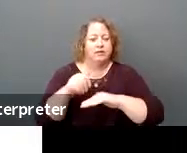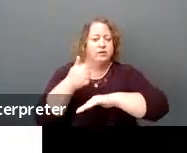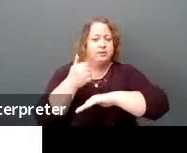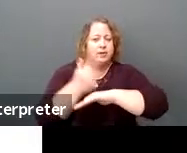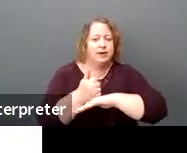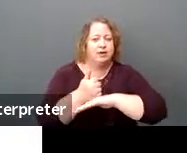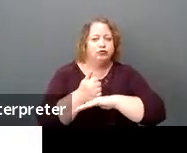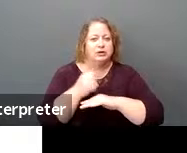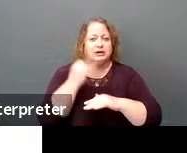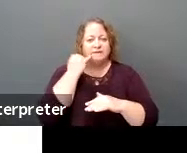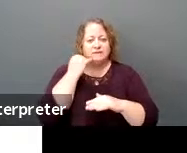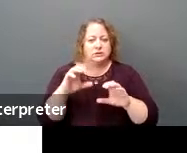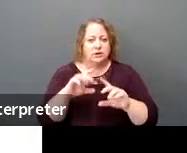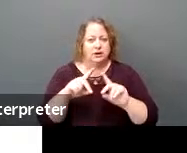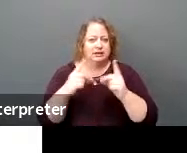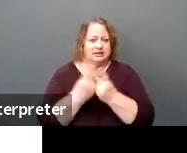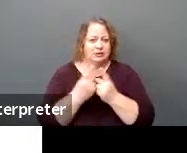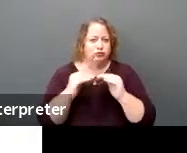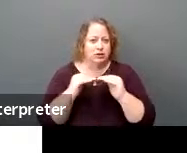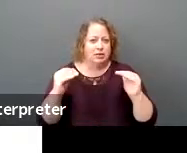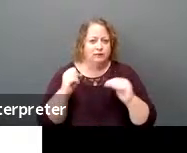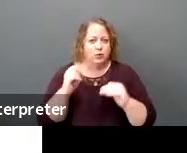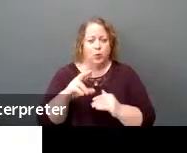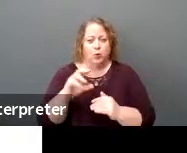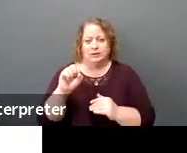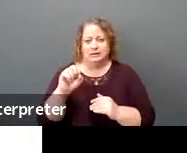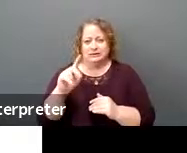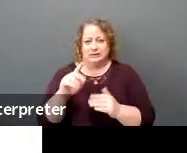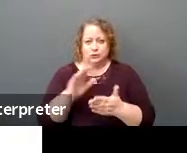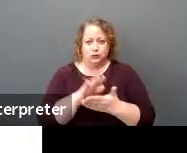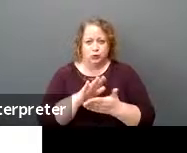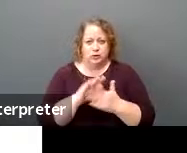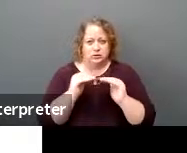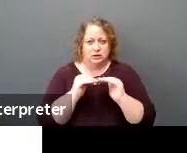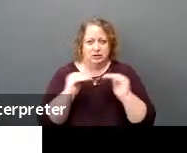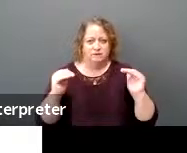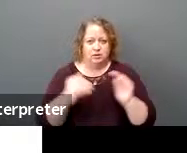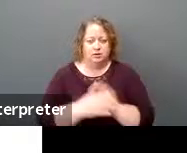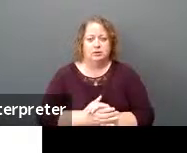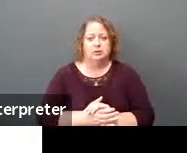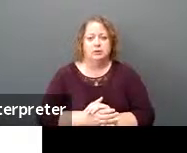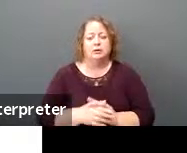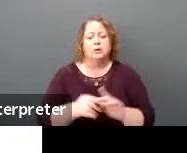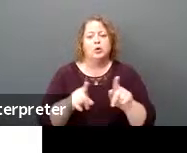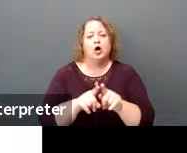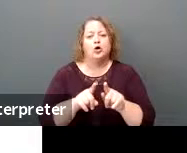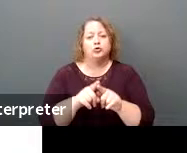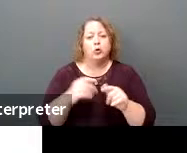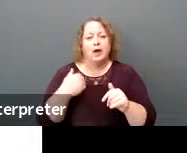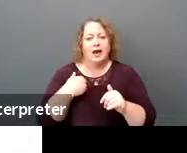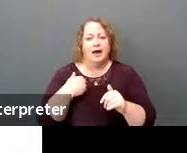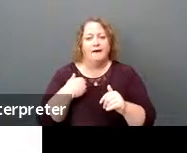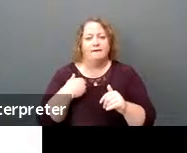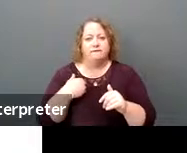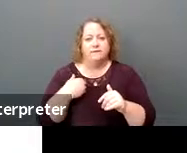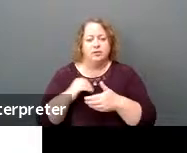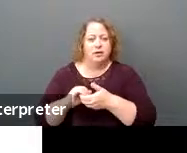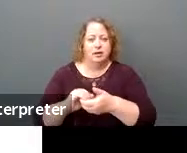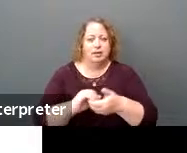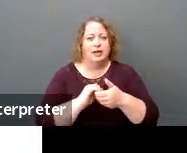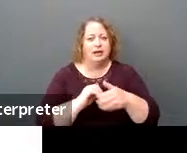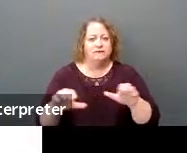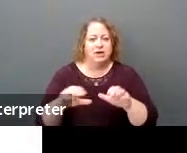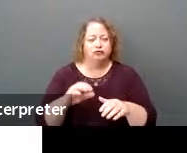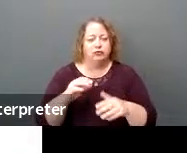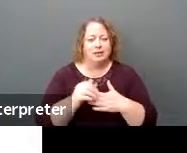whether that's done at the district level or at our SSD schools level. We also have the collective action, which leads us to